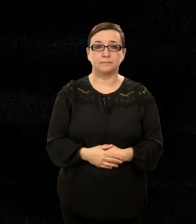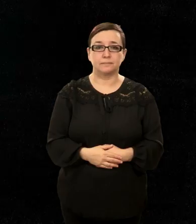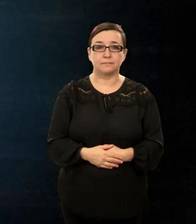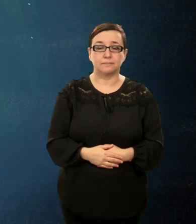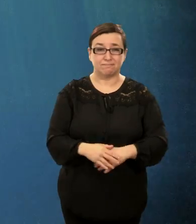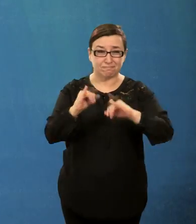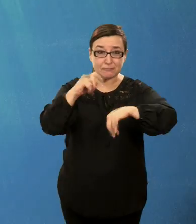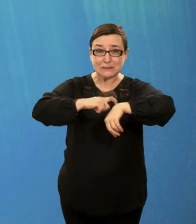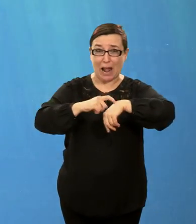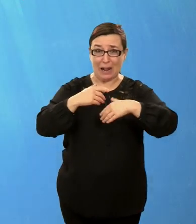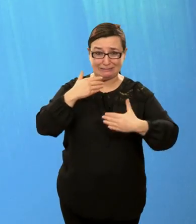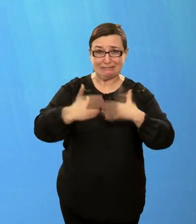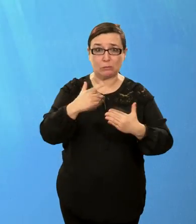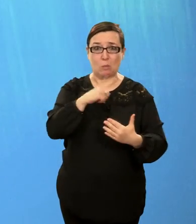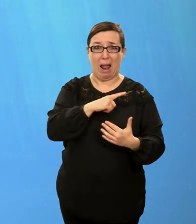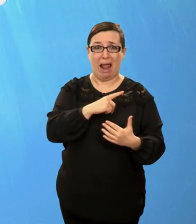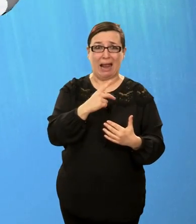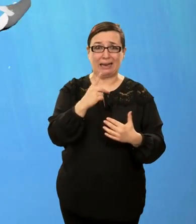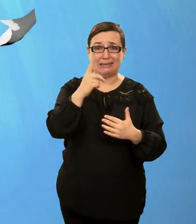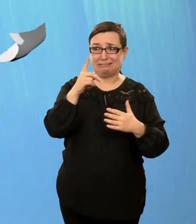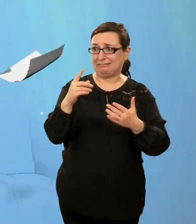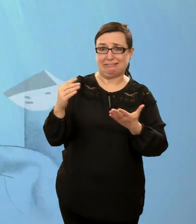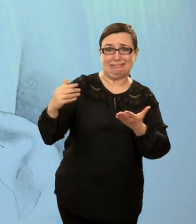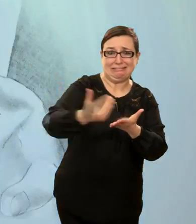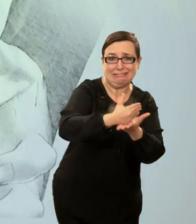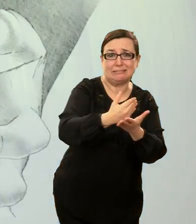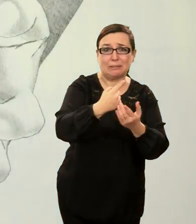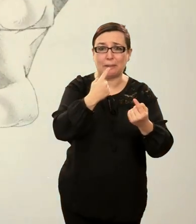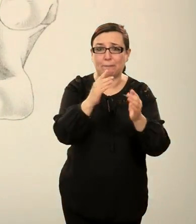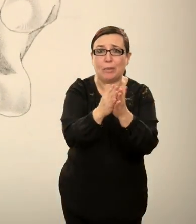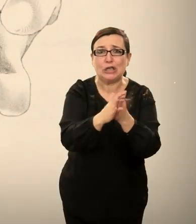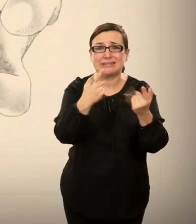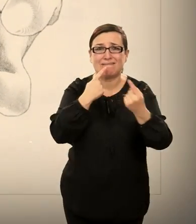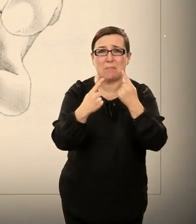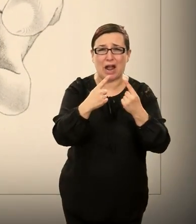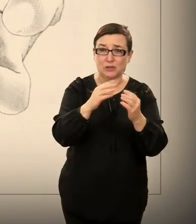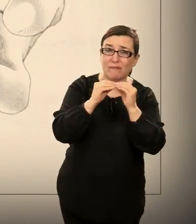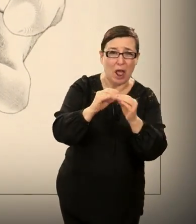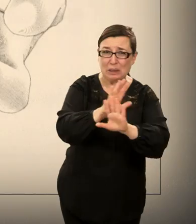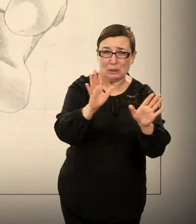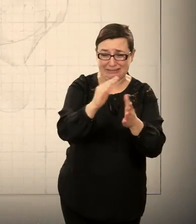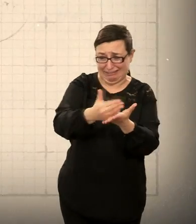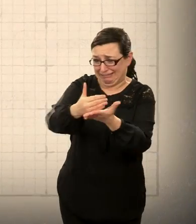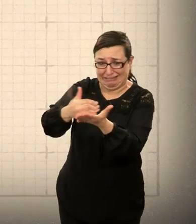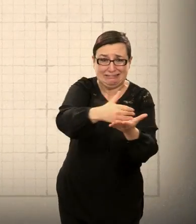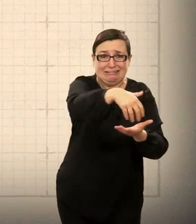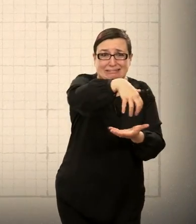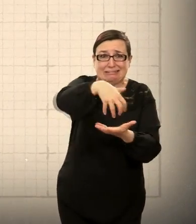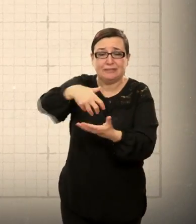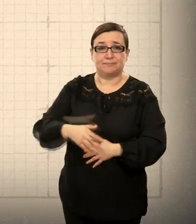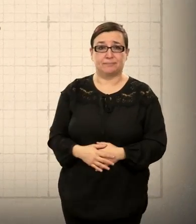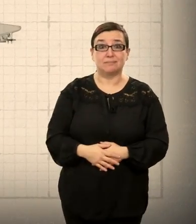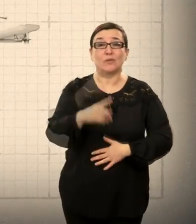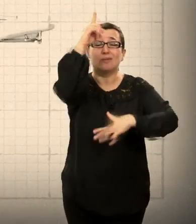Time is running out for the men who are frantically collecting the priceless books and documents on the U-boat. Whilst the U-boat is gradually filling